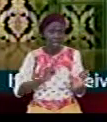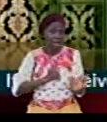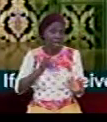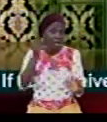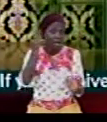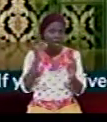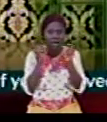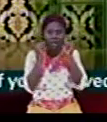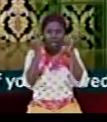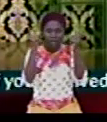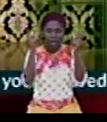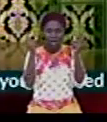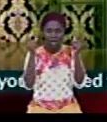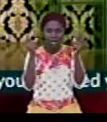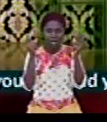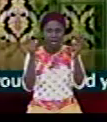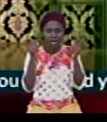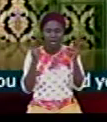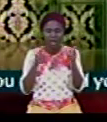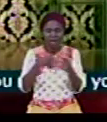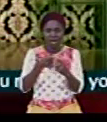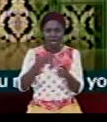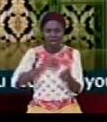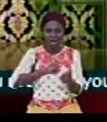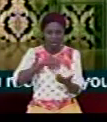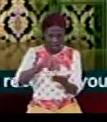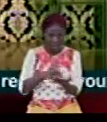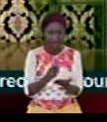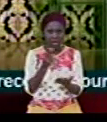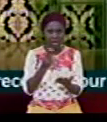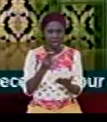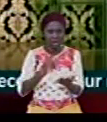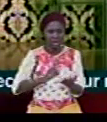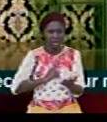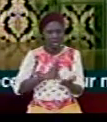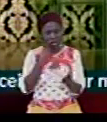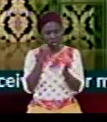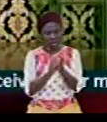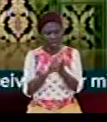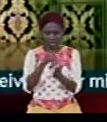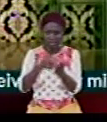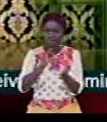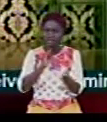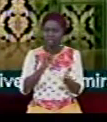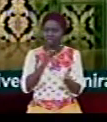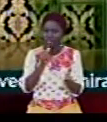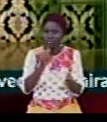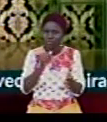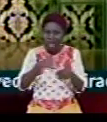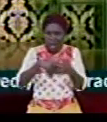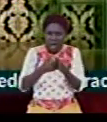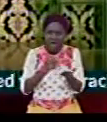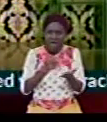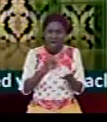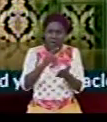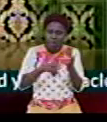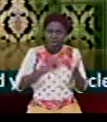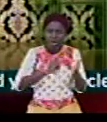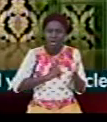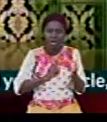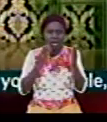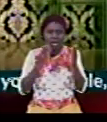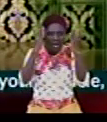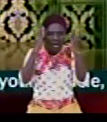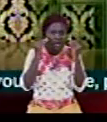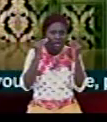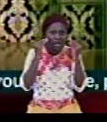It made me to just rise up on the bed. So I said, this is not what I experienced. I now went to pick an apparatus, BP apparatus, and I